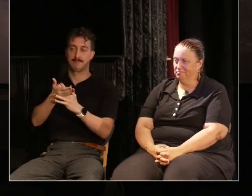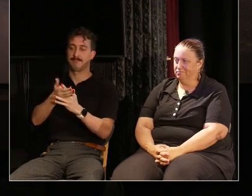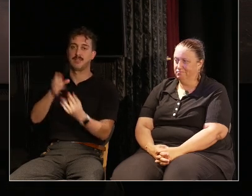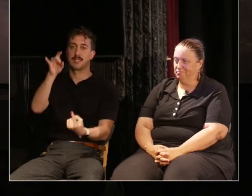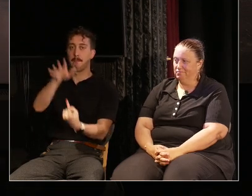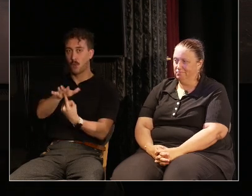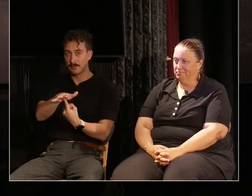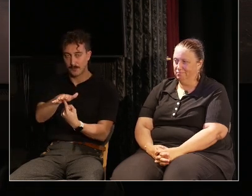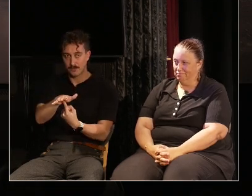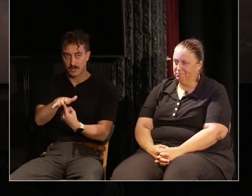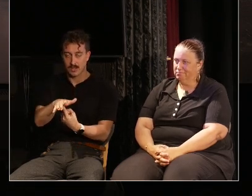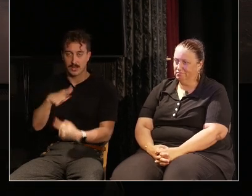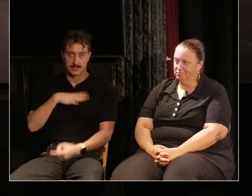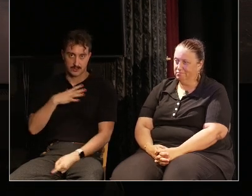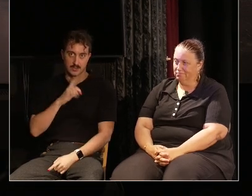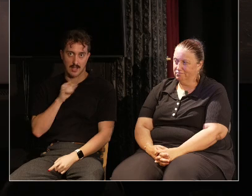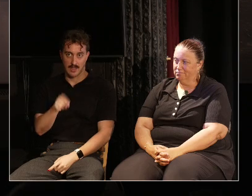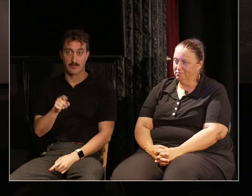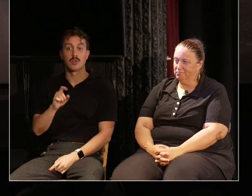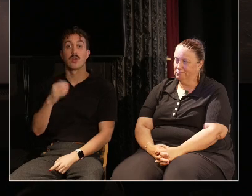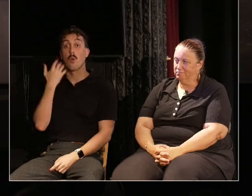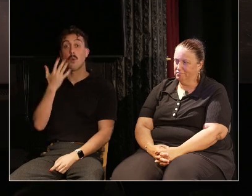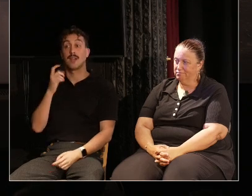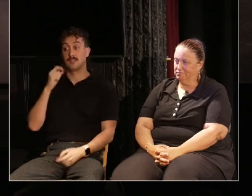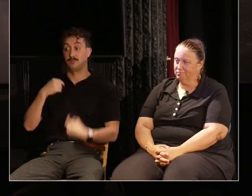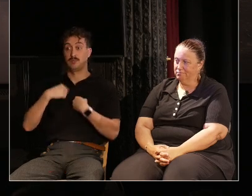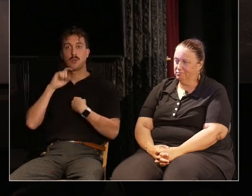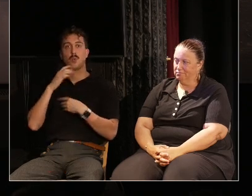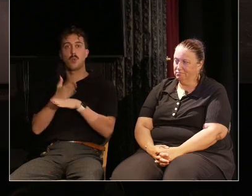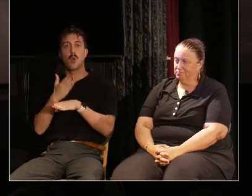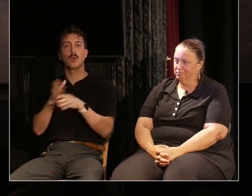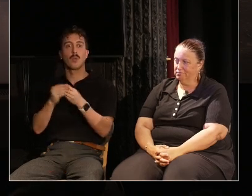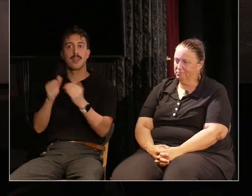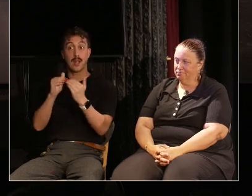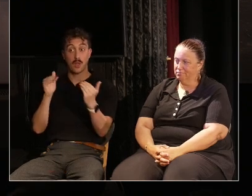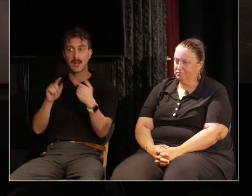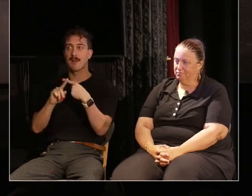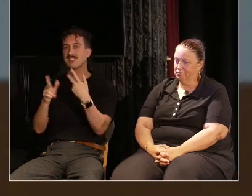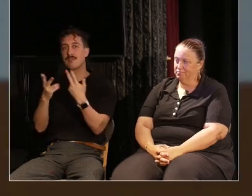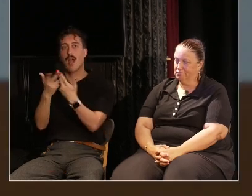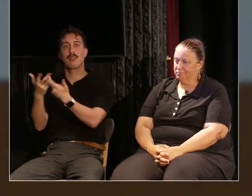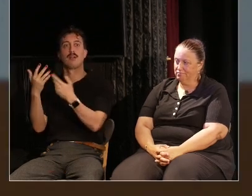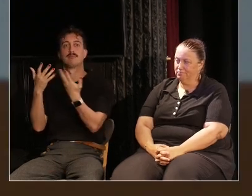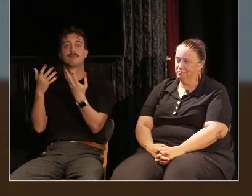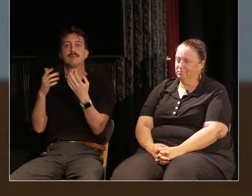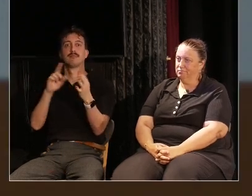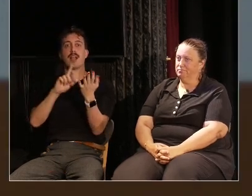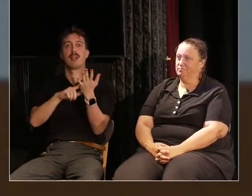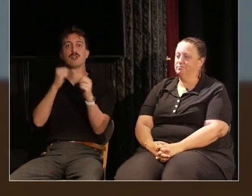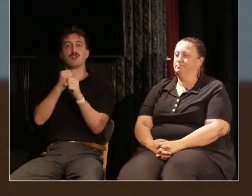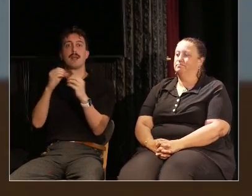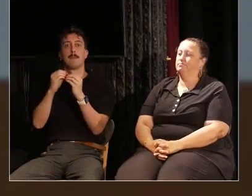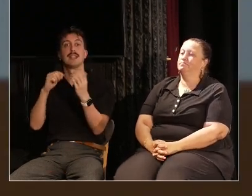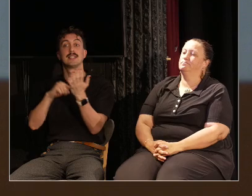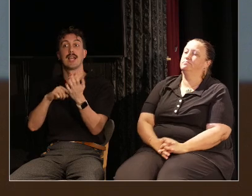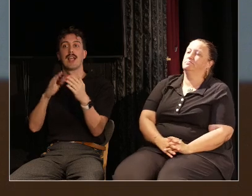I should say, and we will always work with equality and any other LGBT health groups to identify any